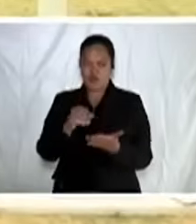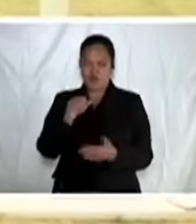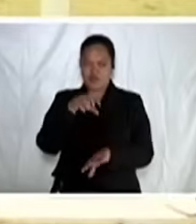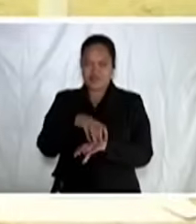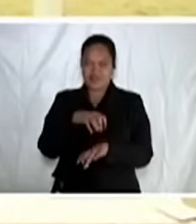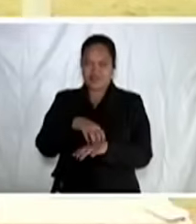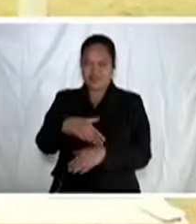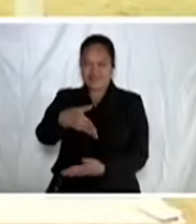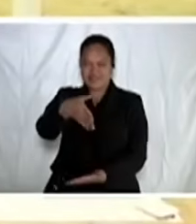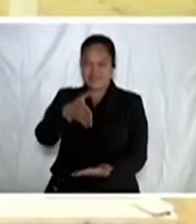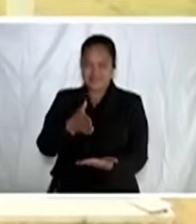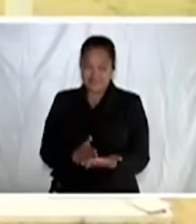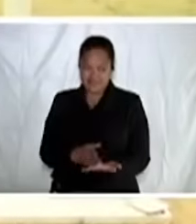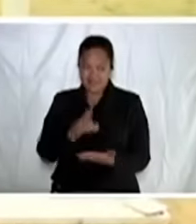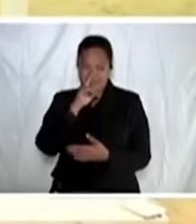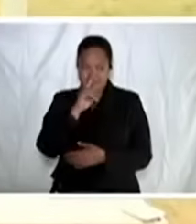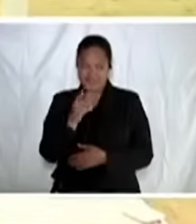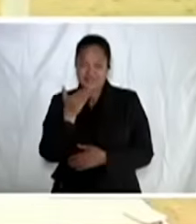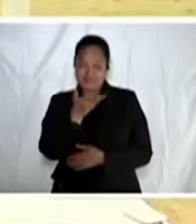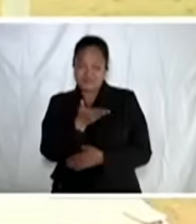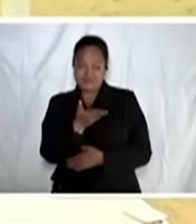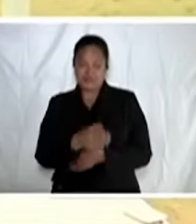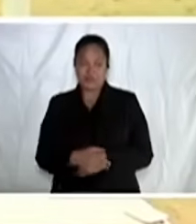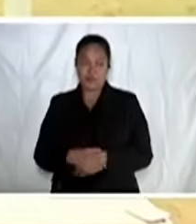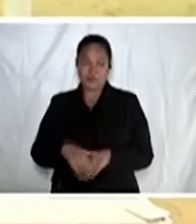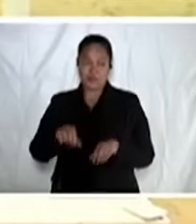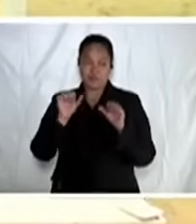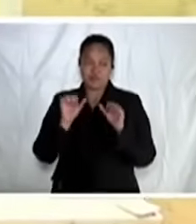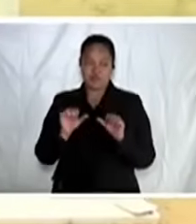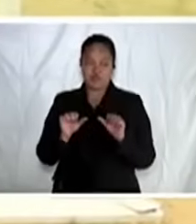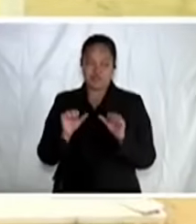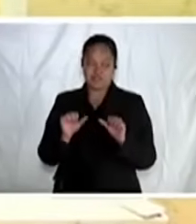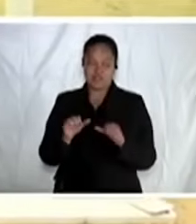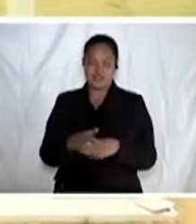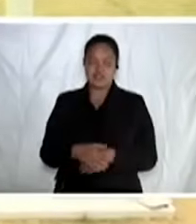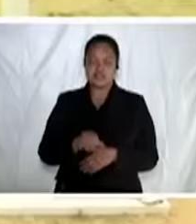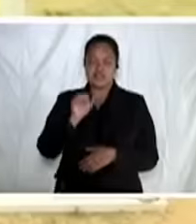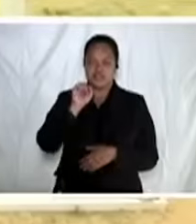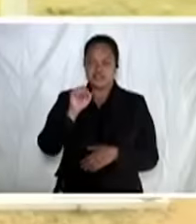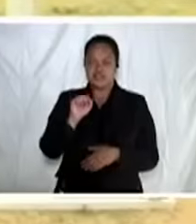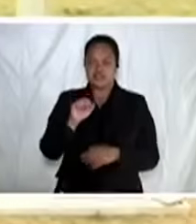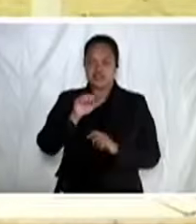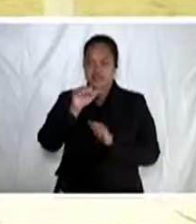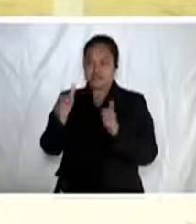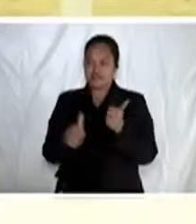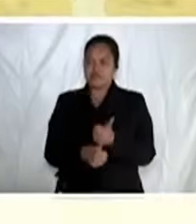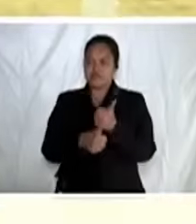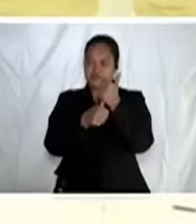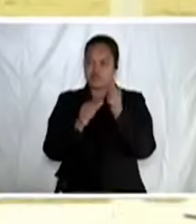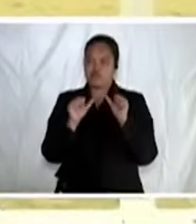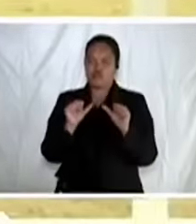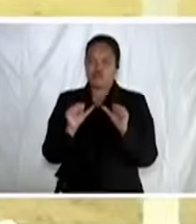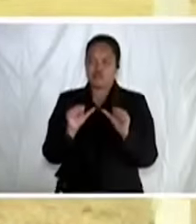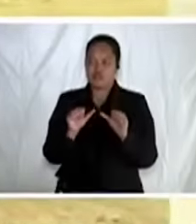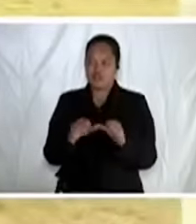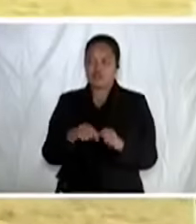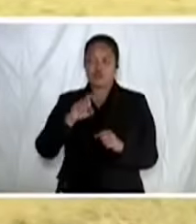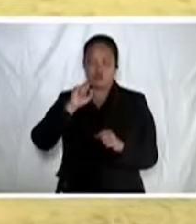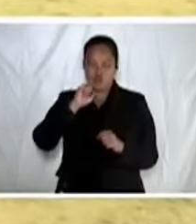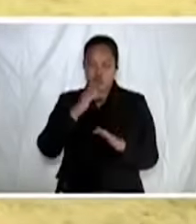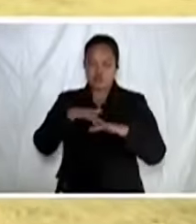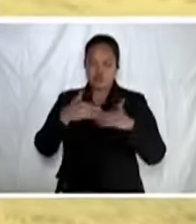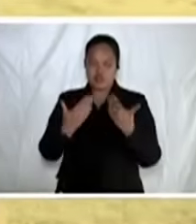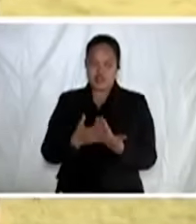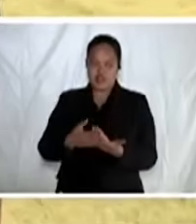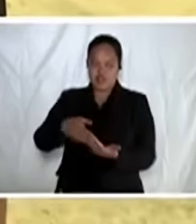tuma liwaira na turanga na ibubu ni presidenti na bos bondua His Lordship Salisi Temo erto sana musuko wate tiko na